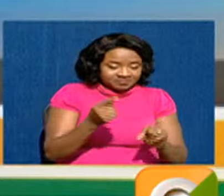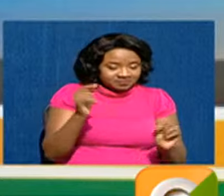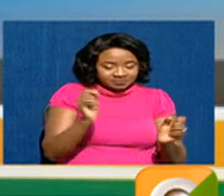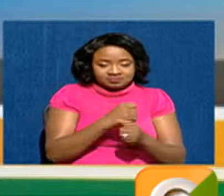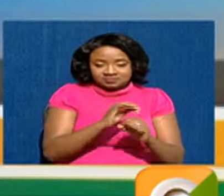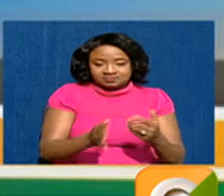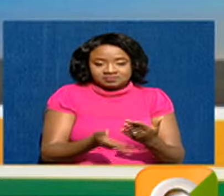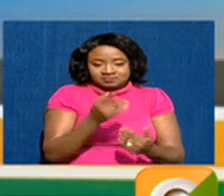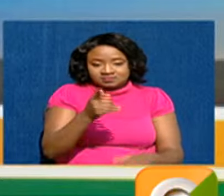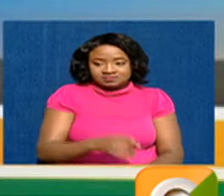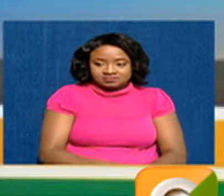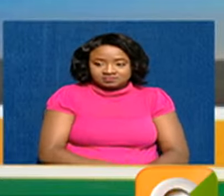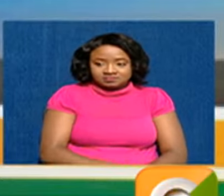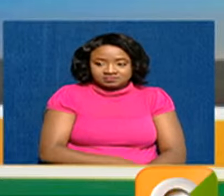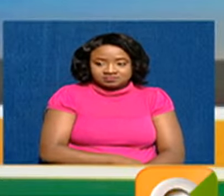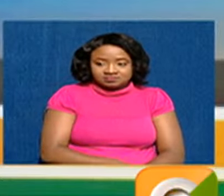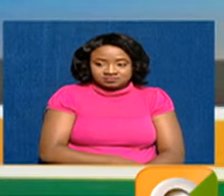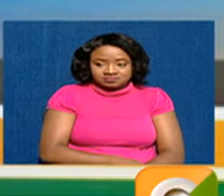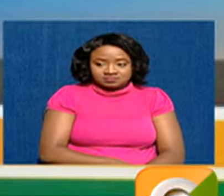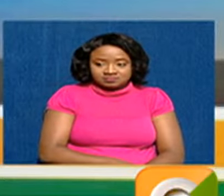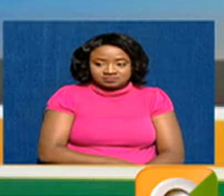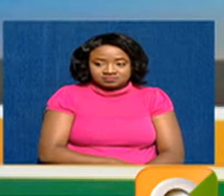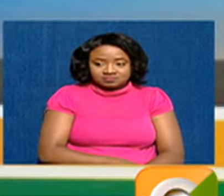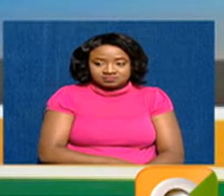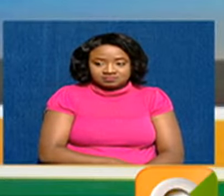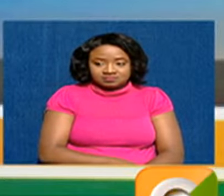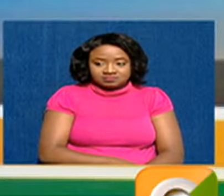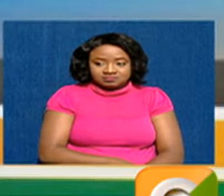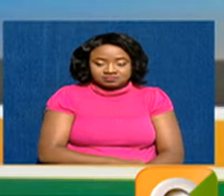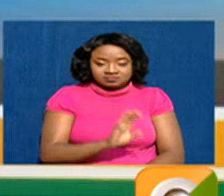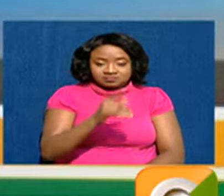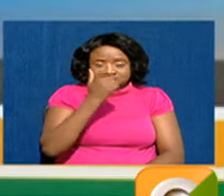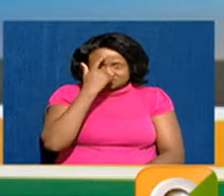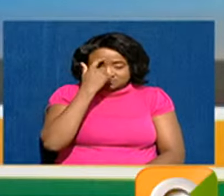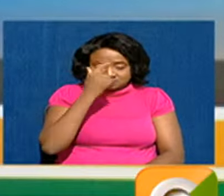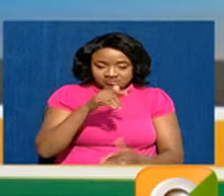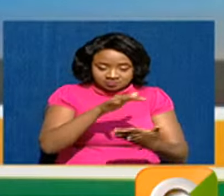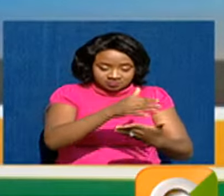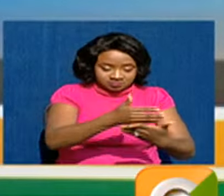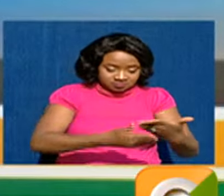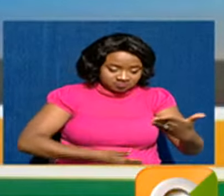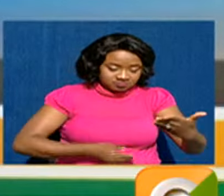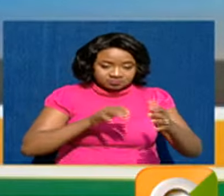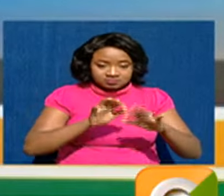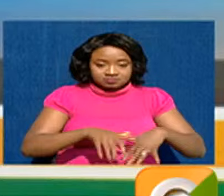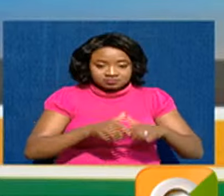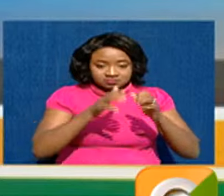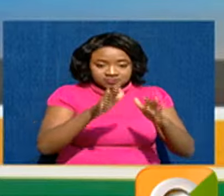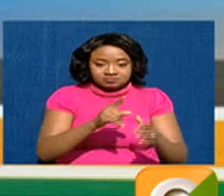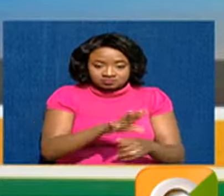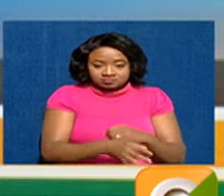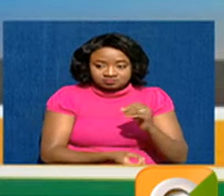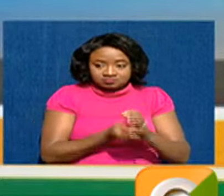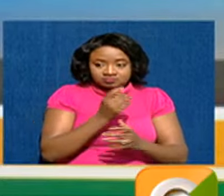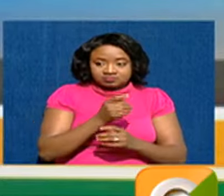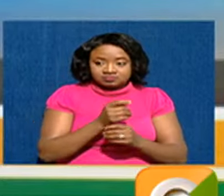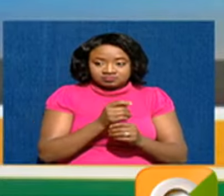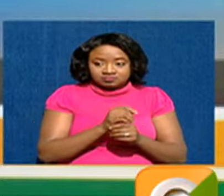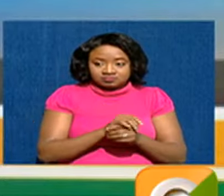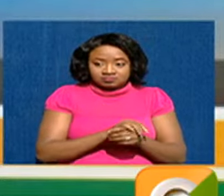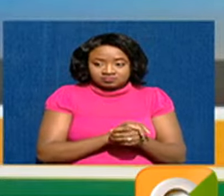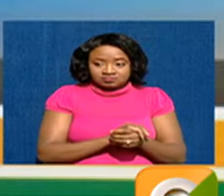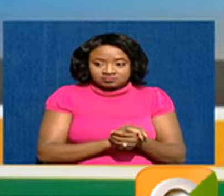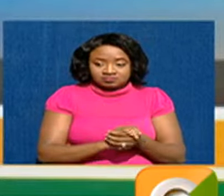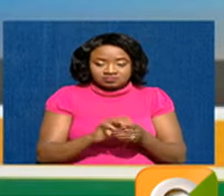this. Remember, the list of farmers was pre-vetted by the county in conjunction with cooperatives